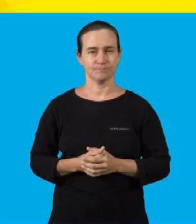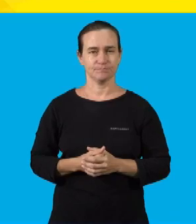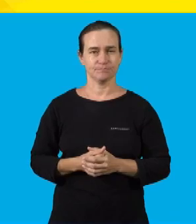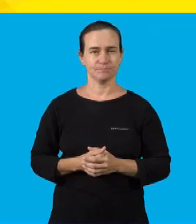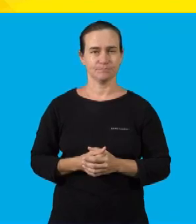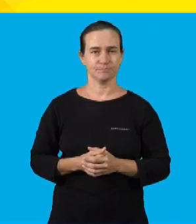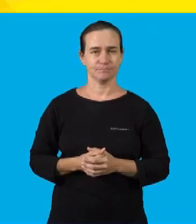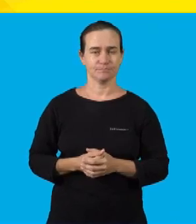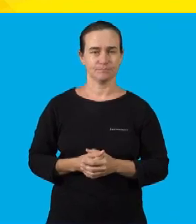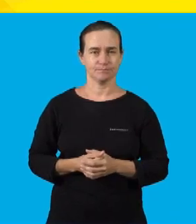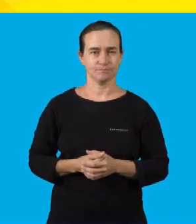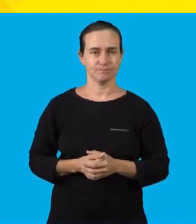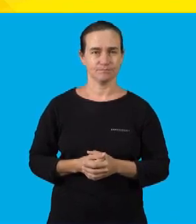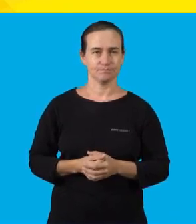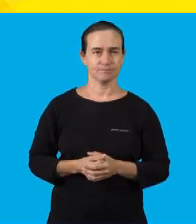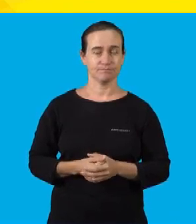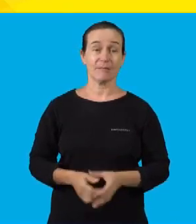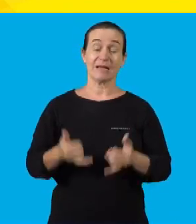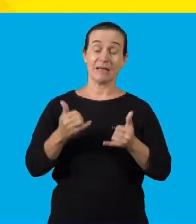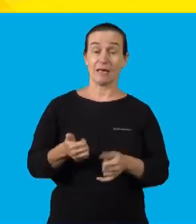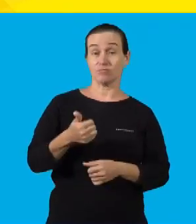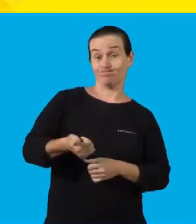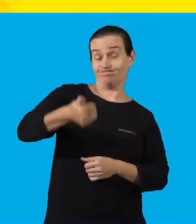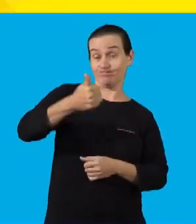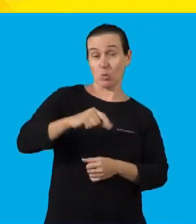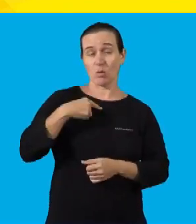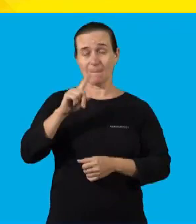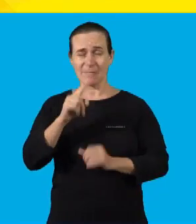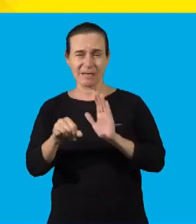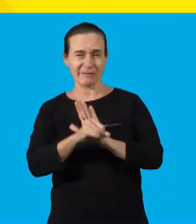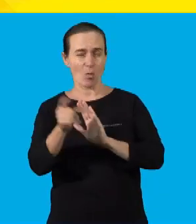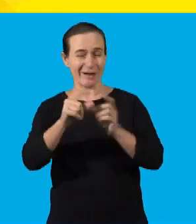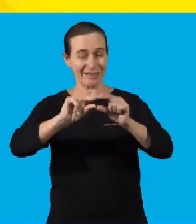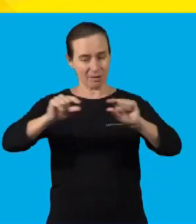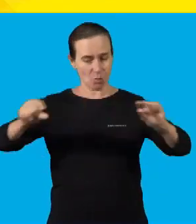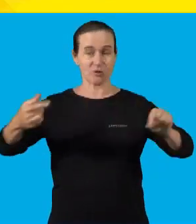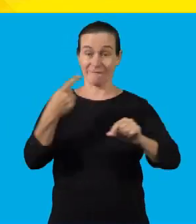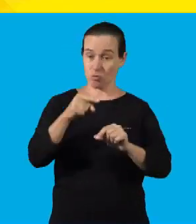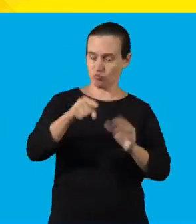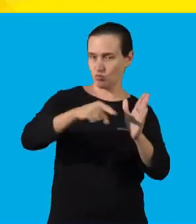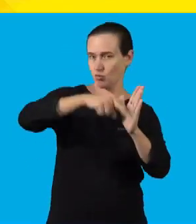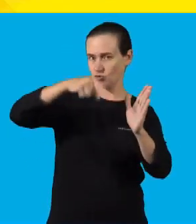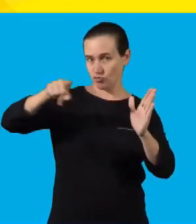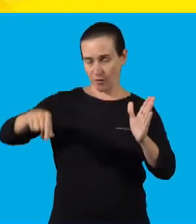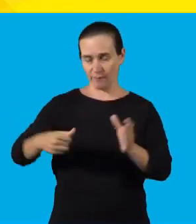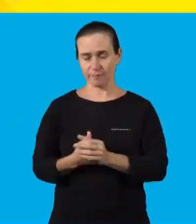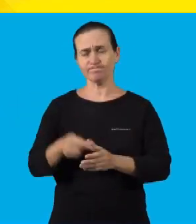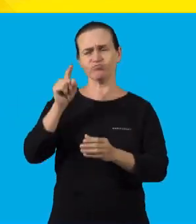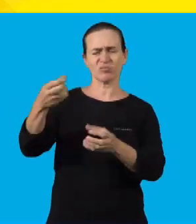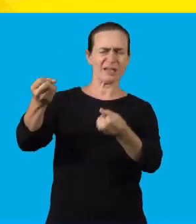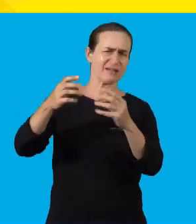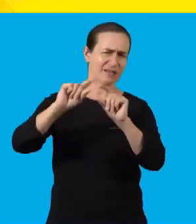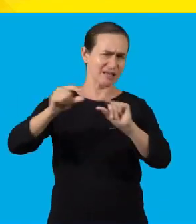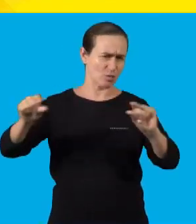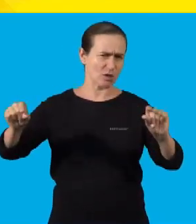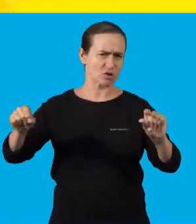Now, let's go and look at the next question, where we are going to find the equation of our graph. Now, remember, in the equation